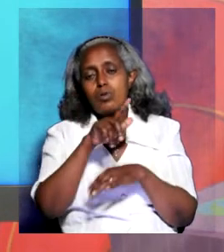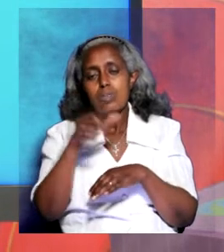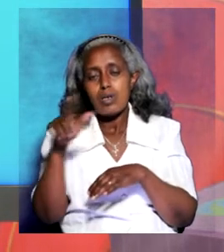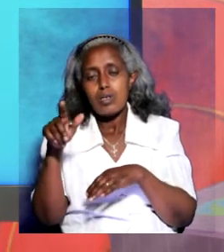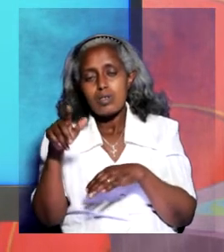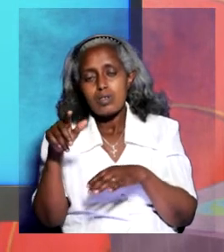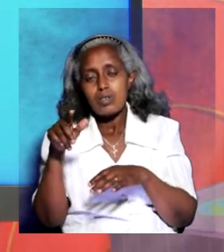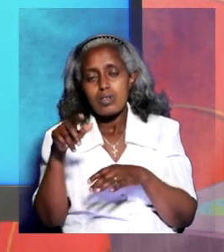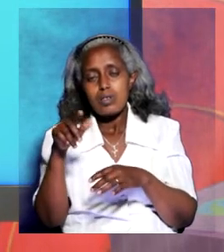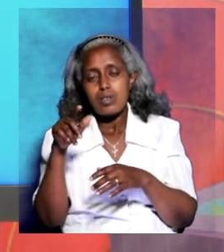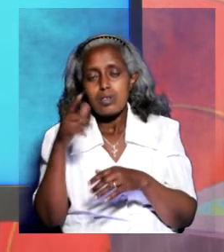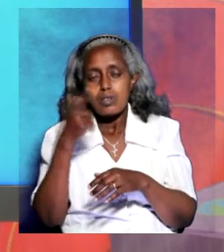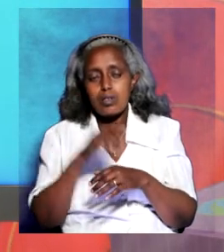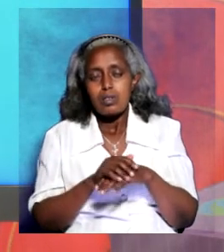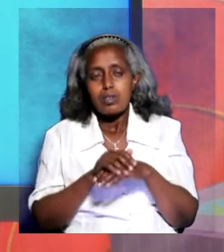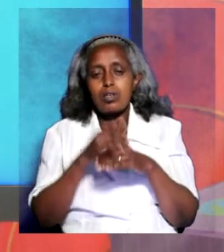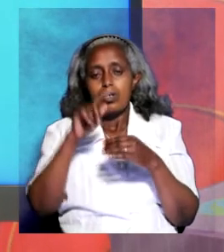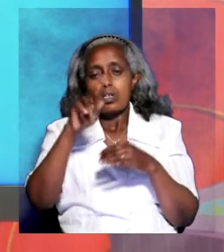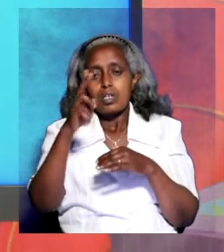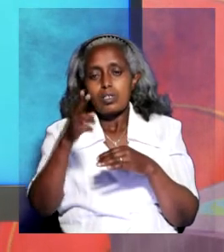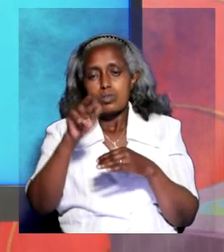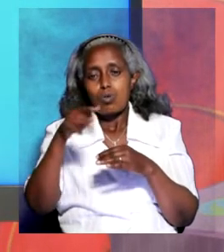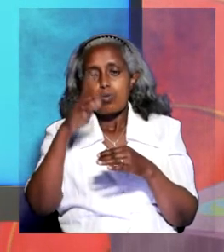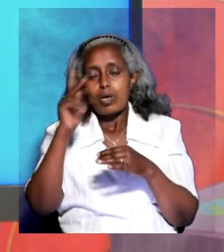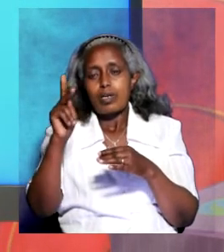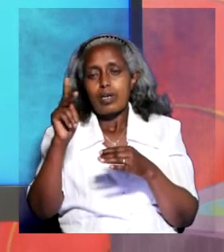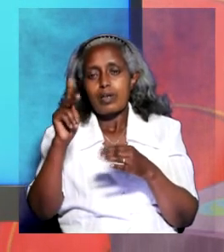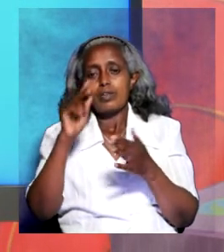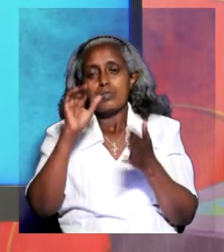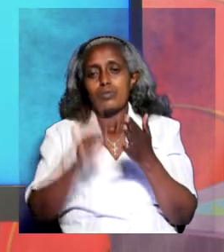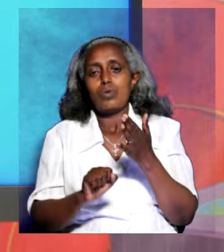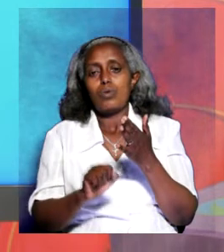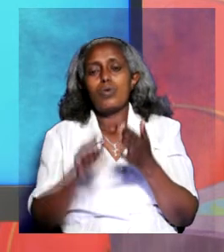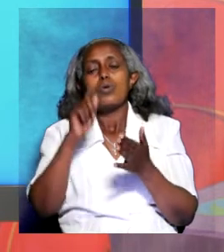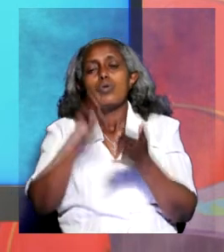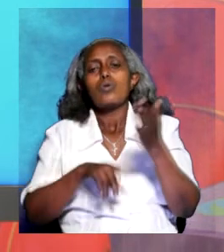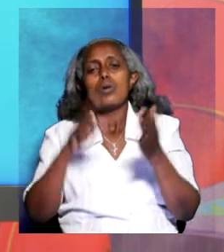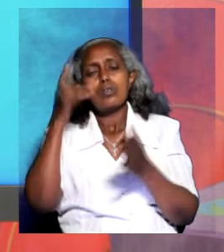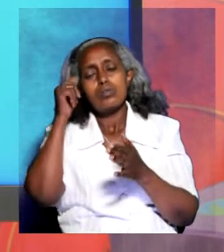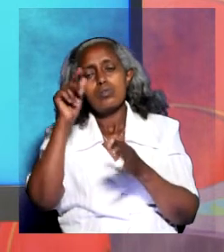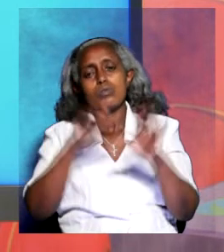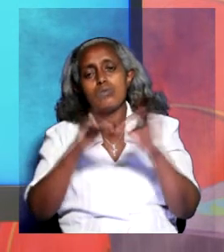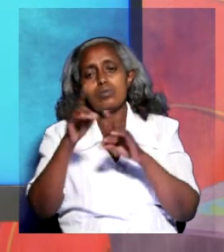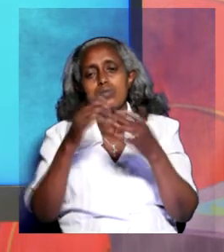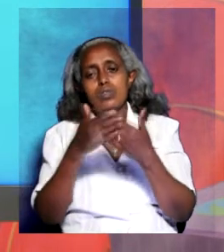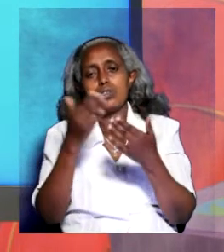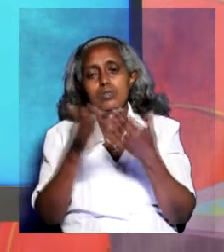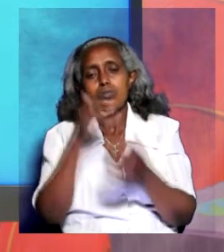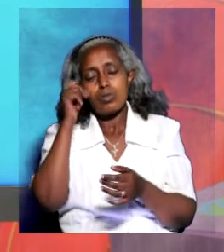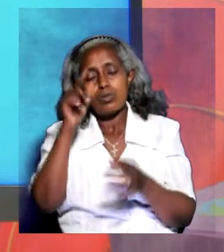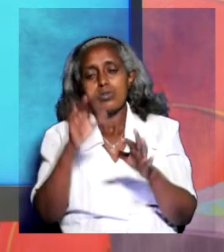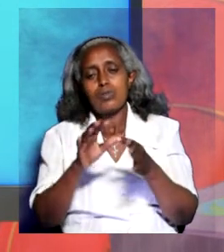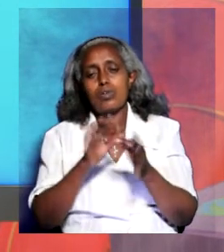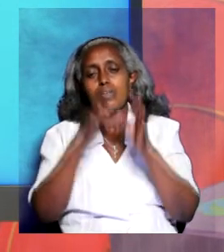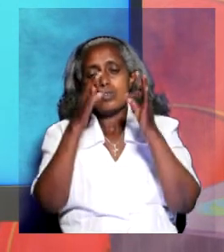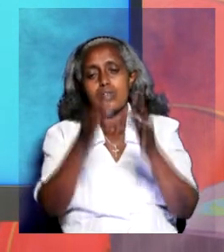using the vector h, comma, k, so what you do is simply you